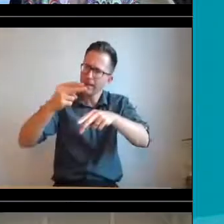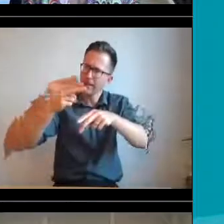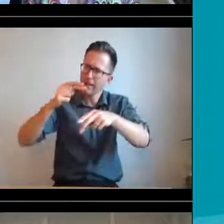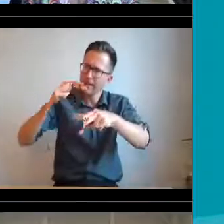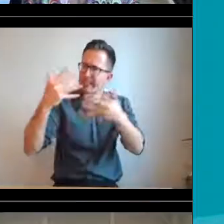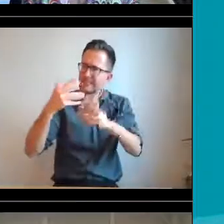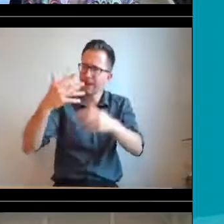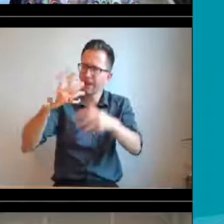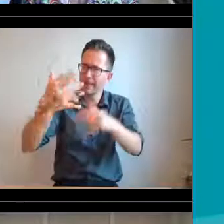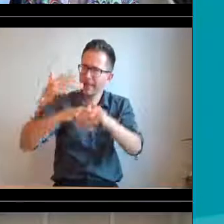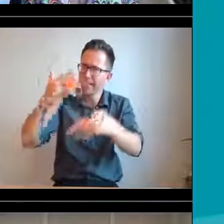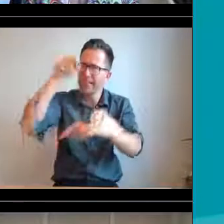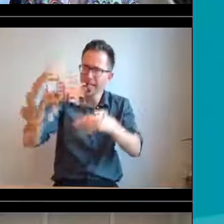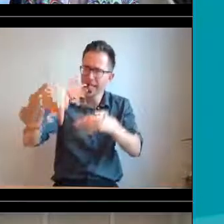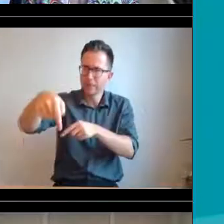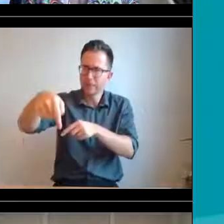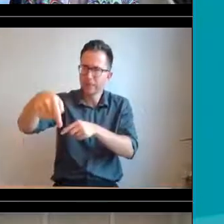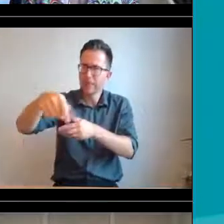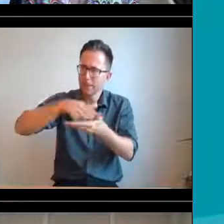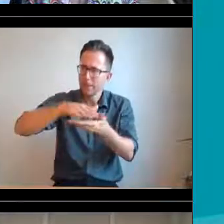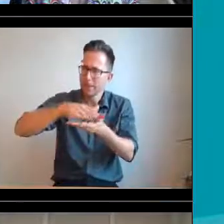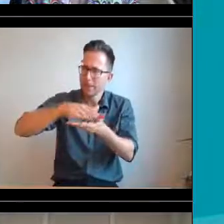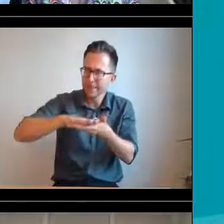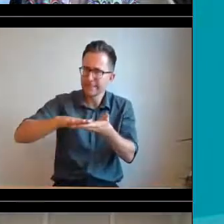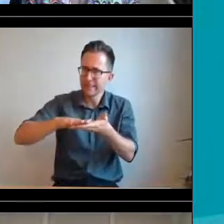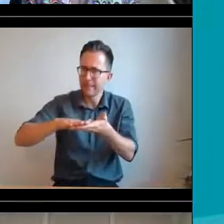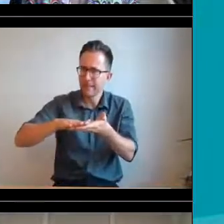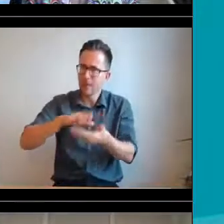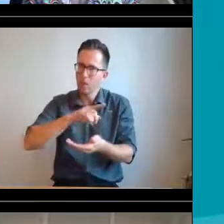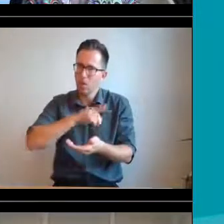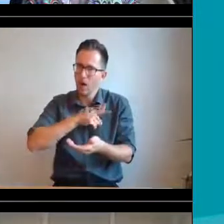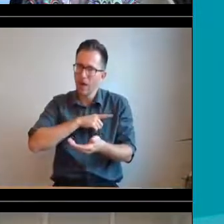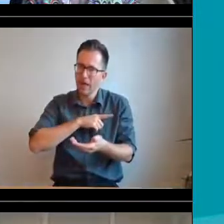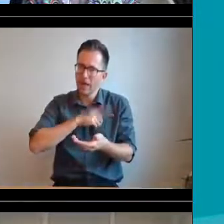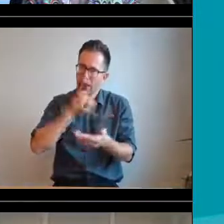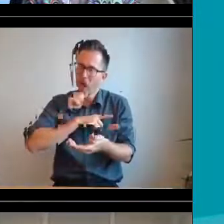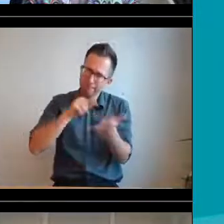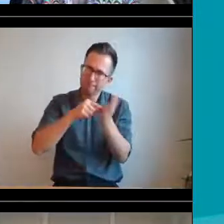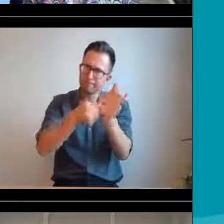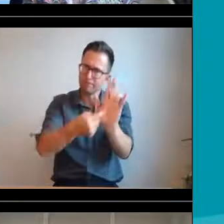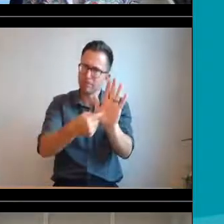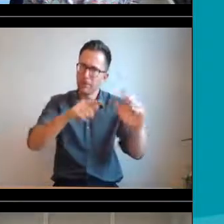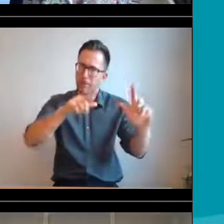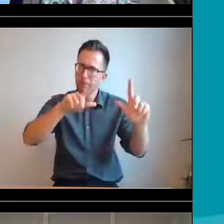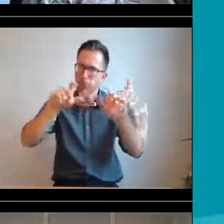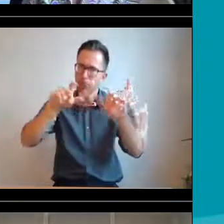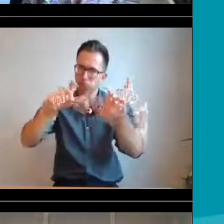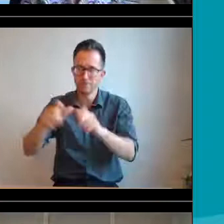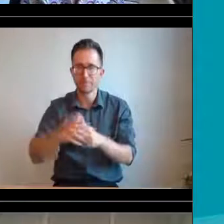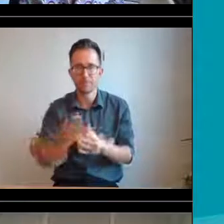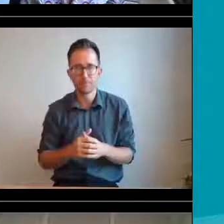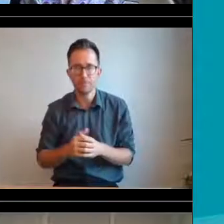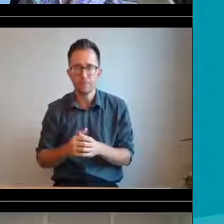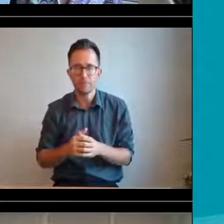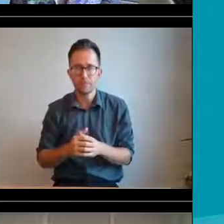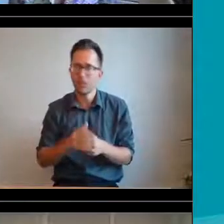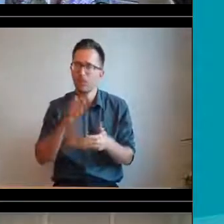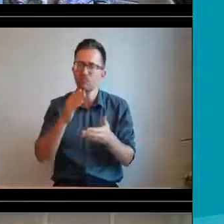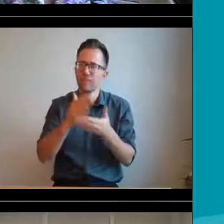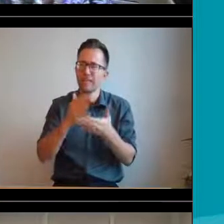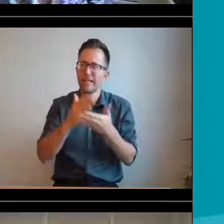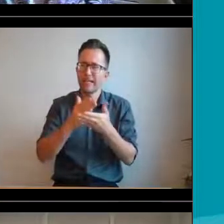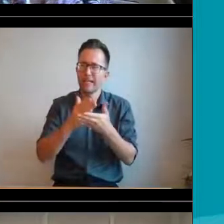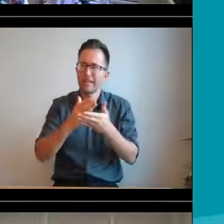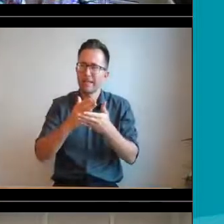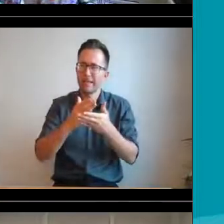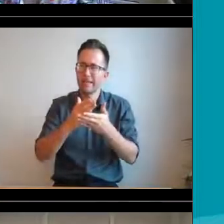mature. And so 15 years was what we decided to go with. And that's a pretty standard way, isn't it, of